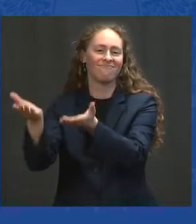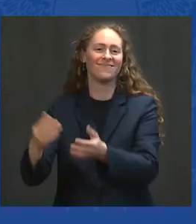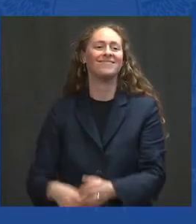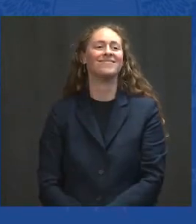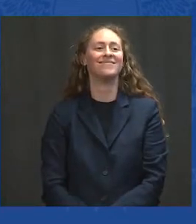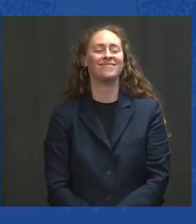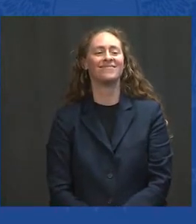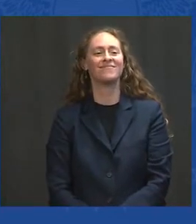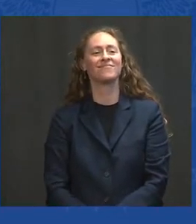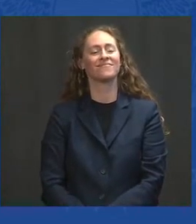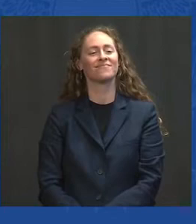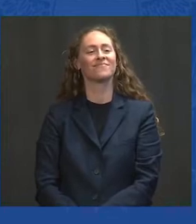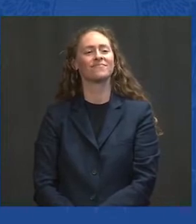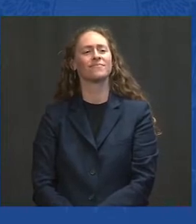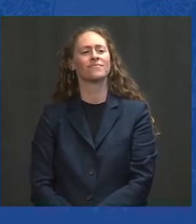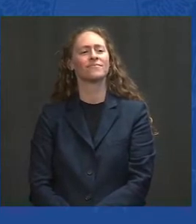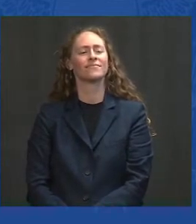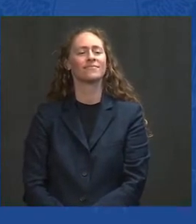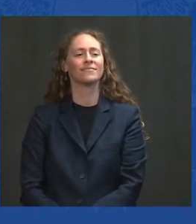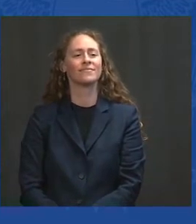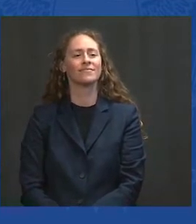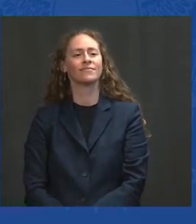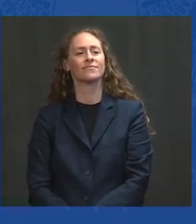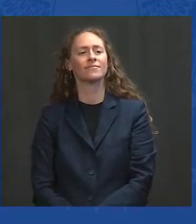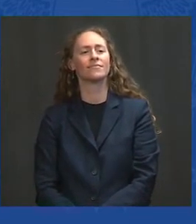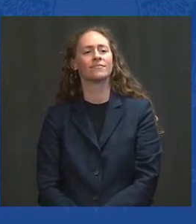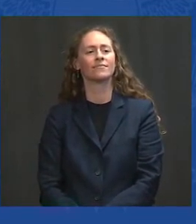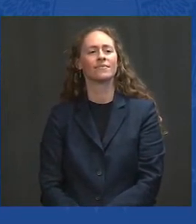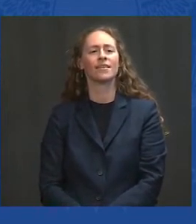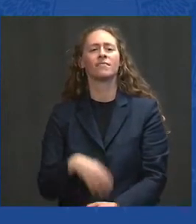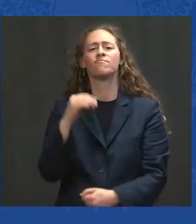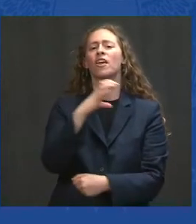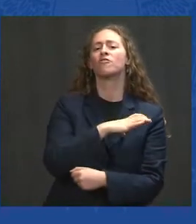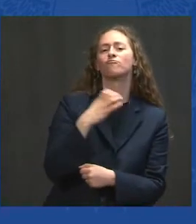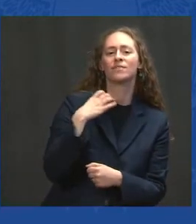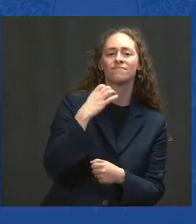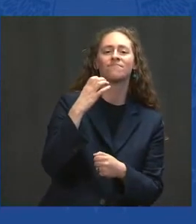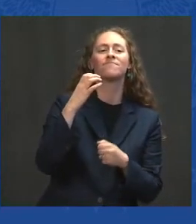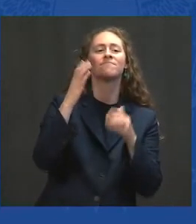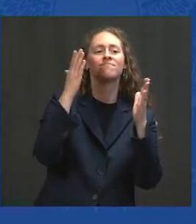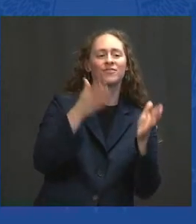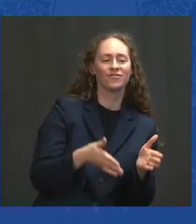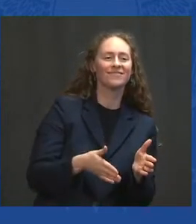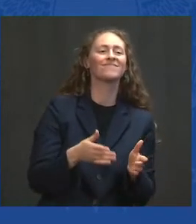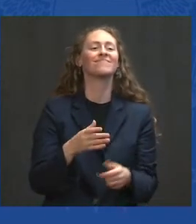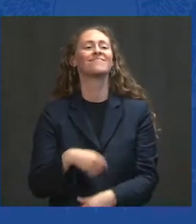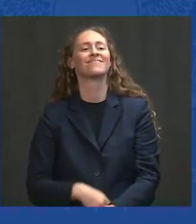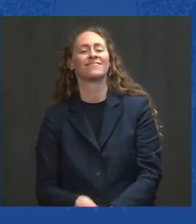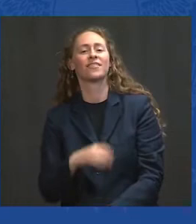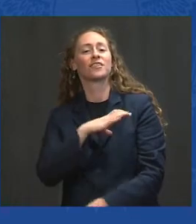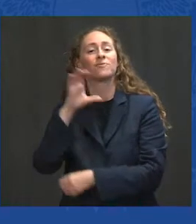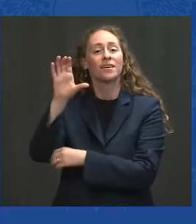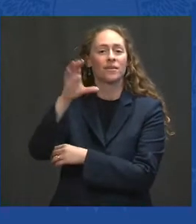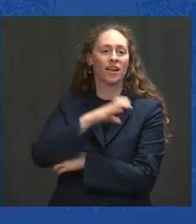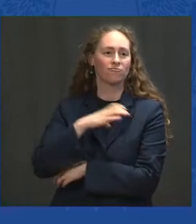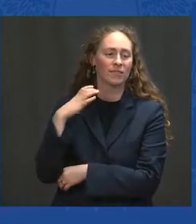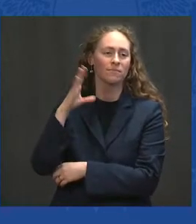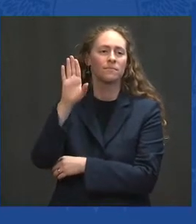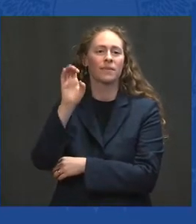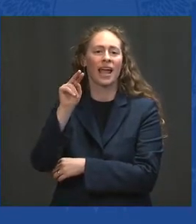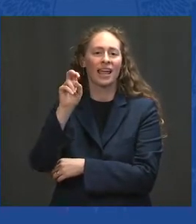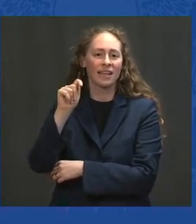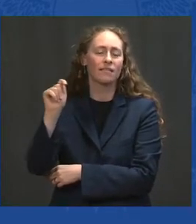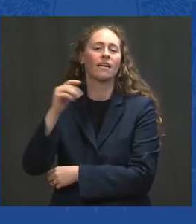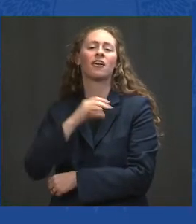and Torres, and Senators Bennett, Brown, and Booker, and Ron Wyden. We'll probably hear from